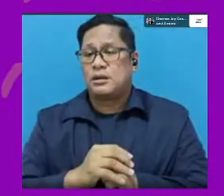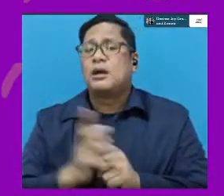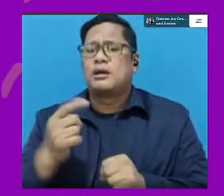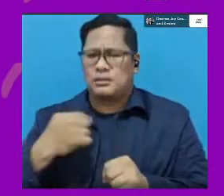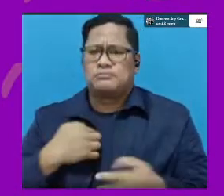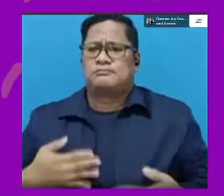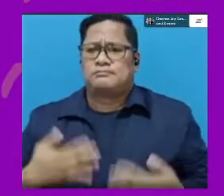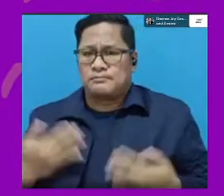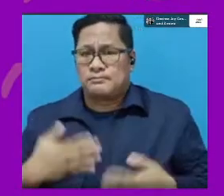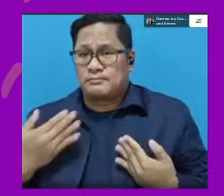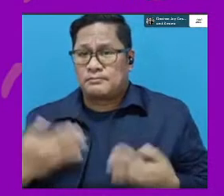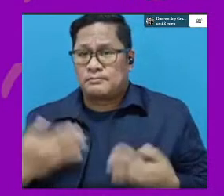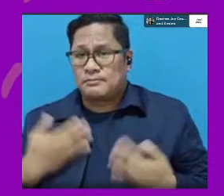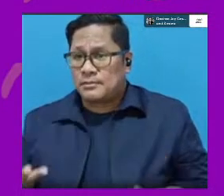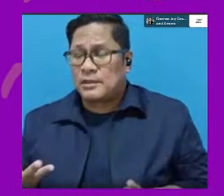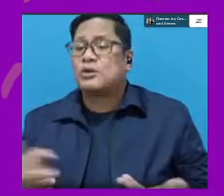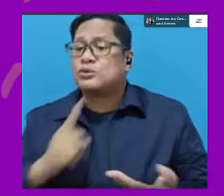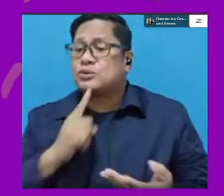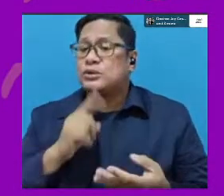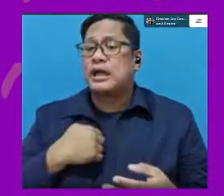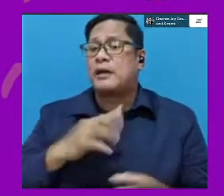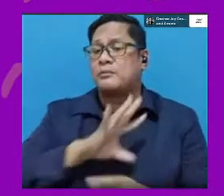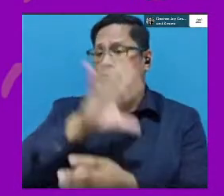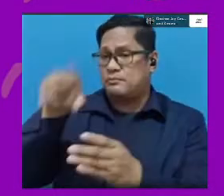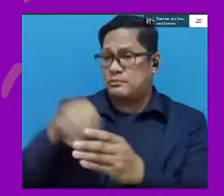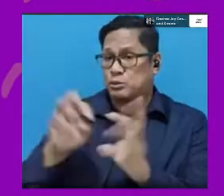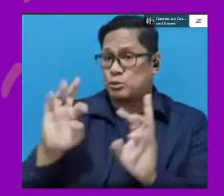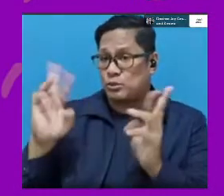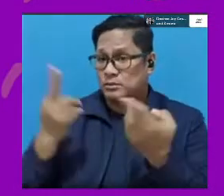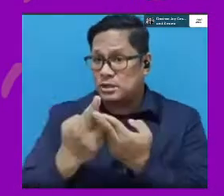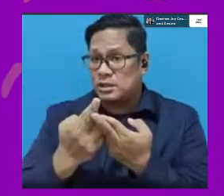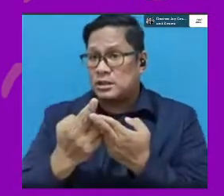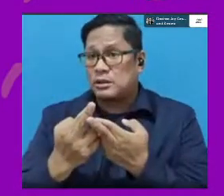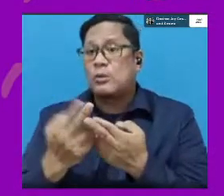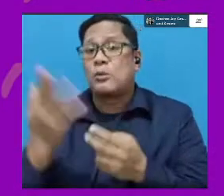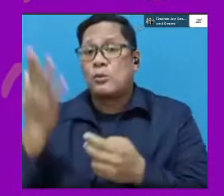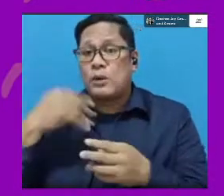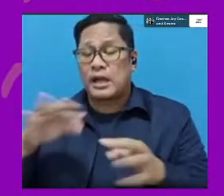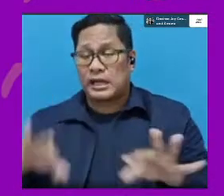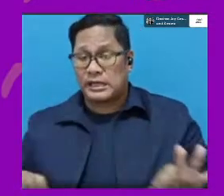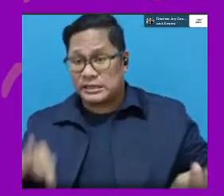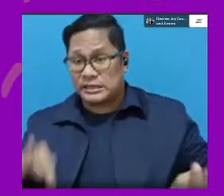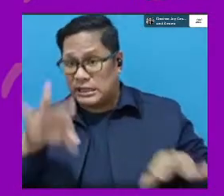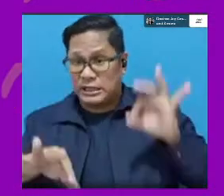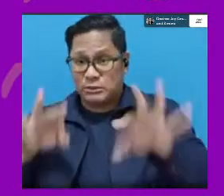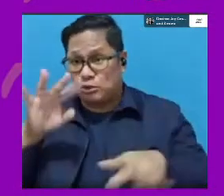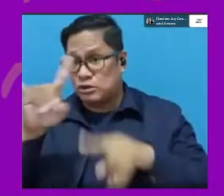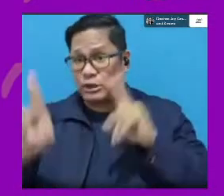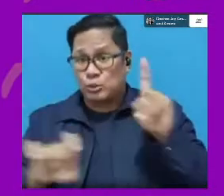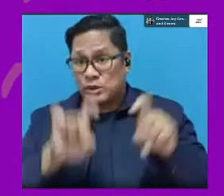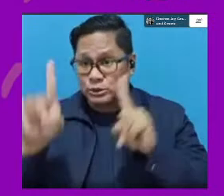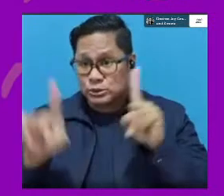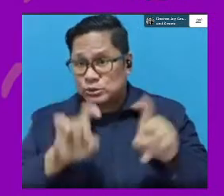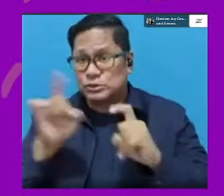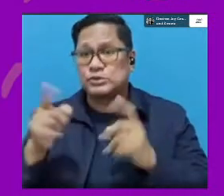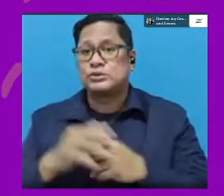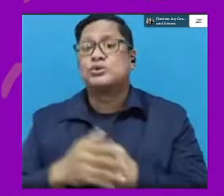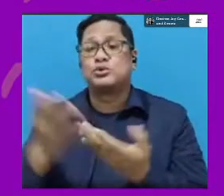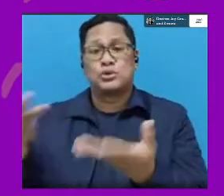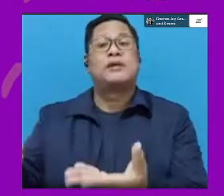happy to be a part of this webinar because the inputs, the questions that you have